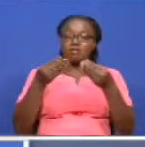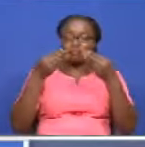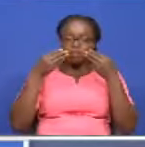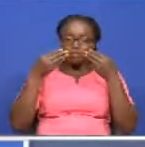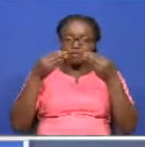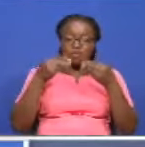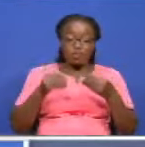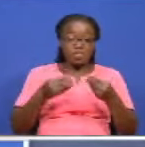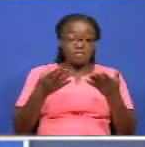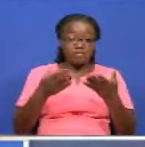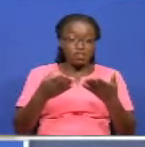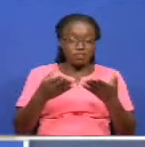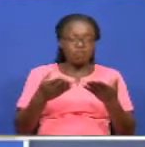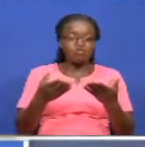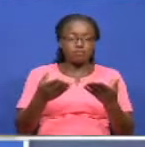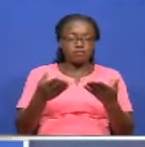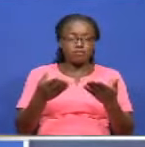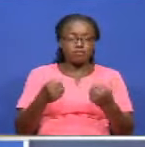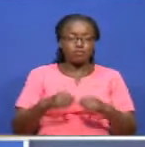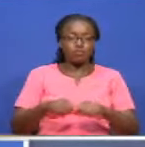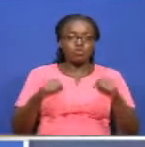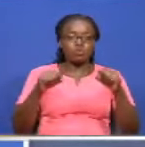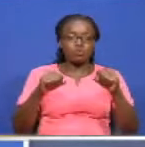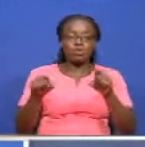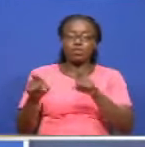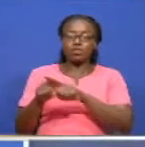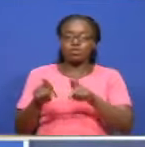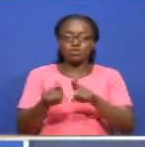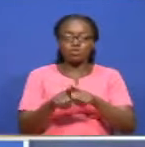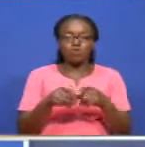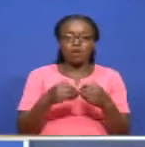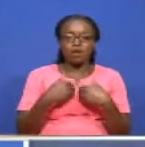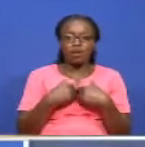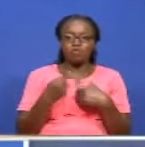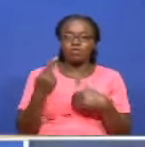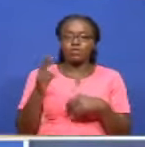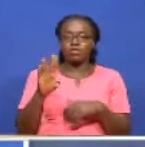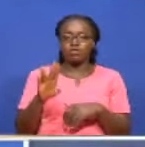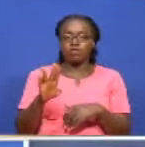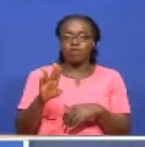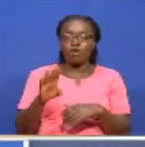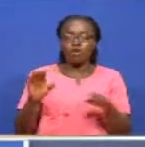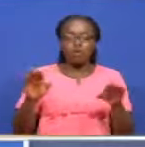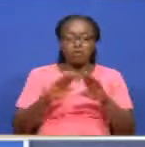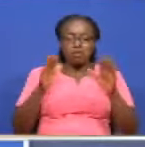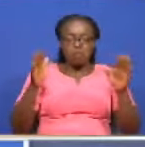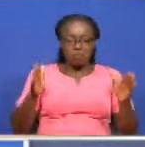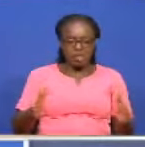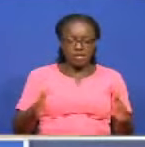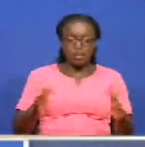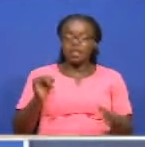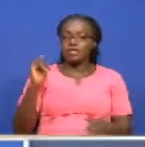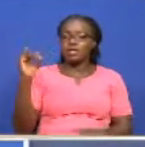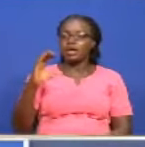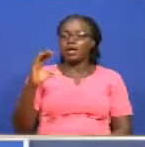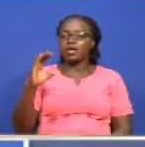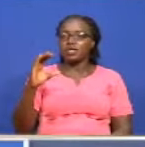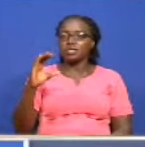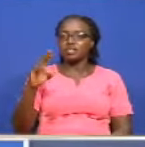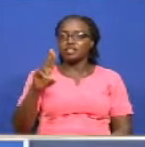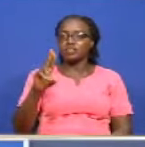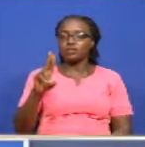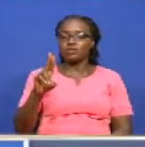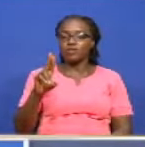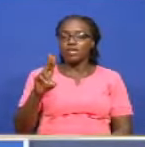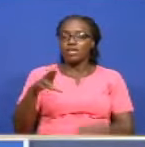them. It's also a facility that has a 24-bed ICU. Where we're able to